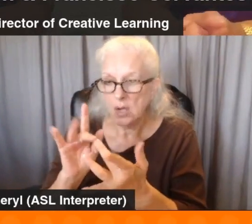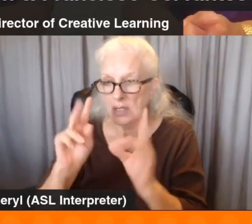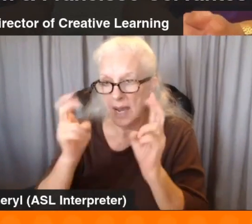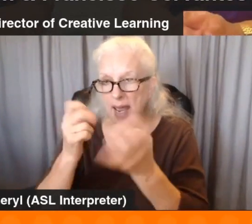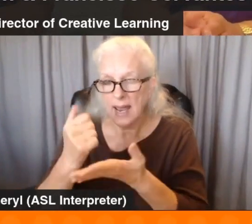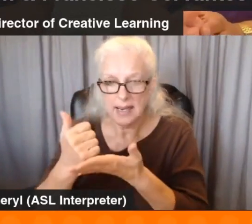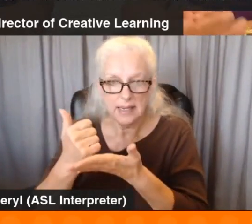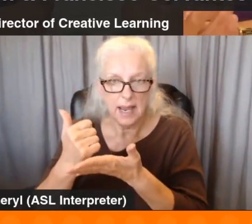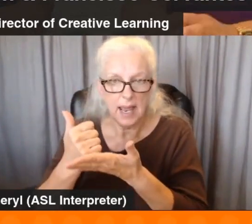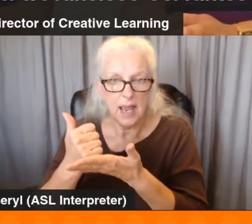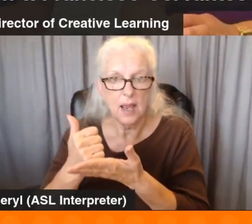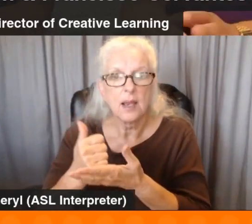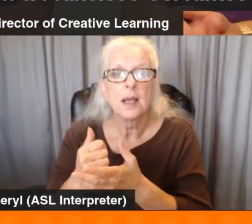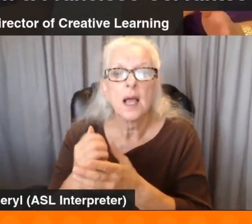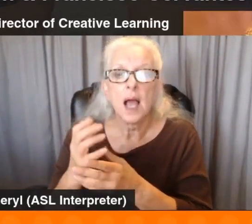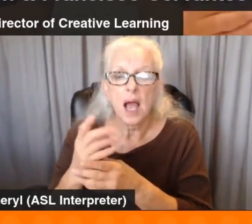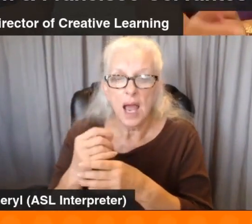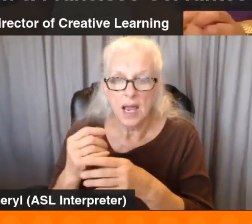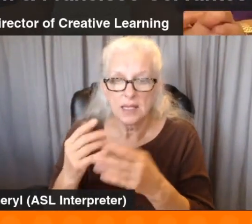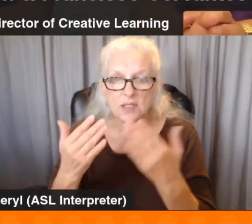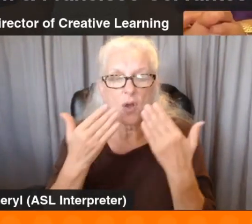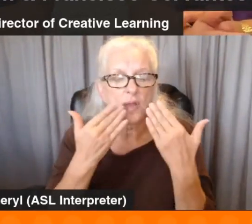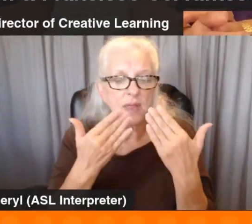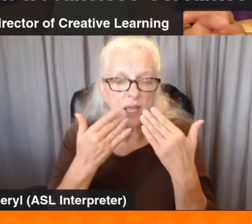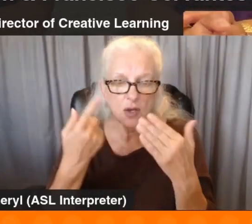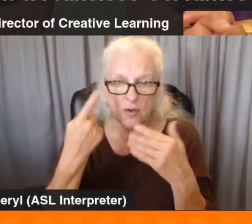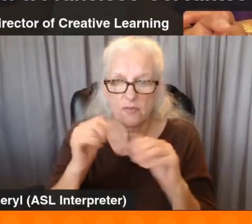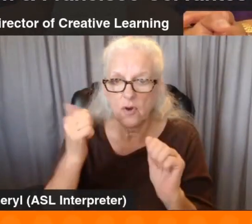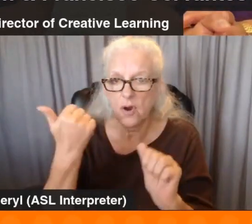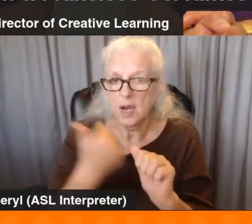day, founder Mitch Resnick, Carmela